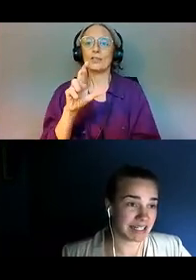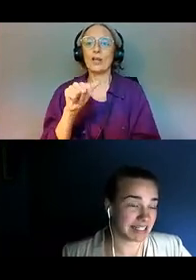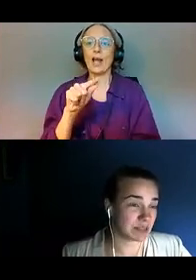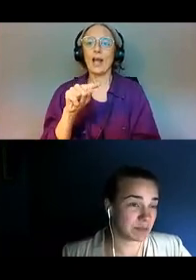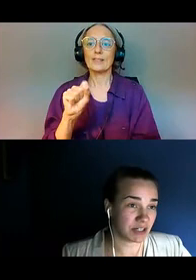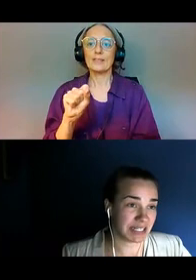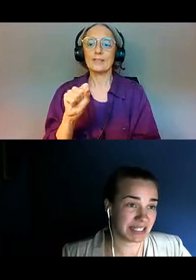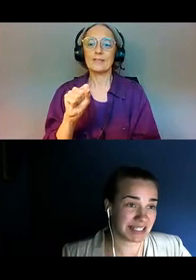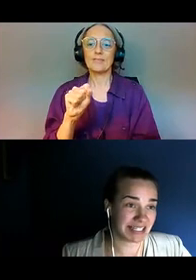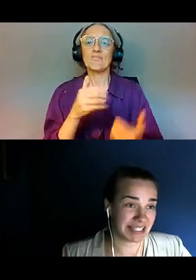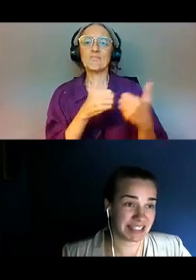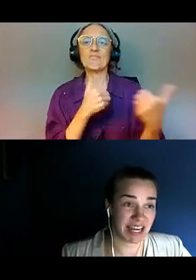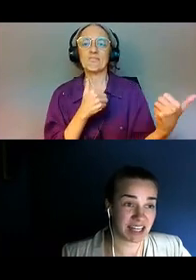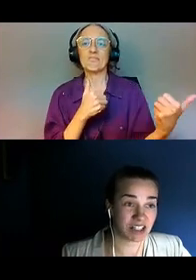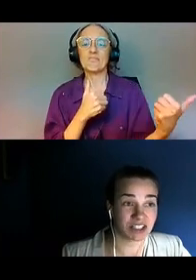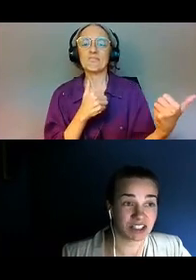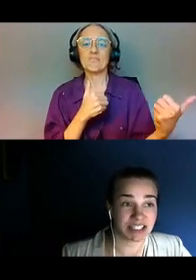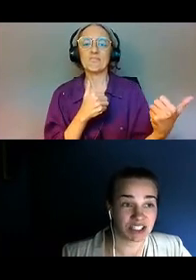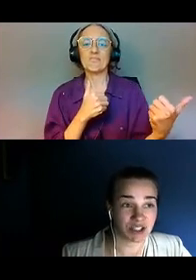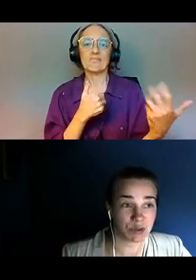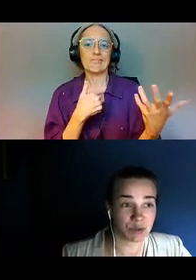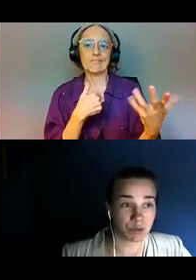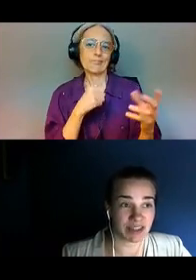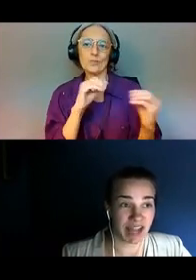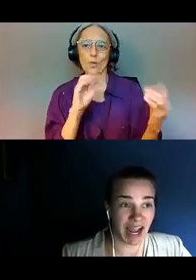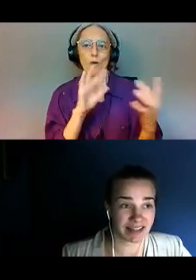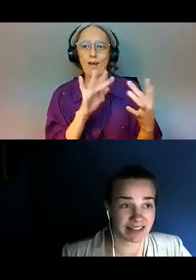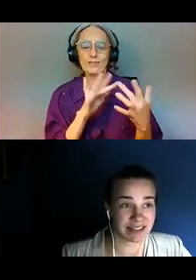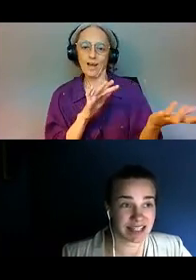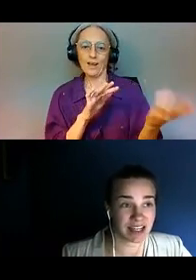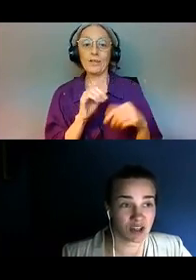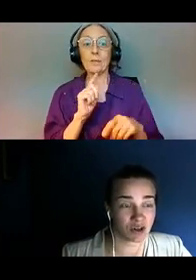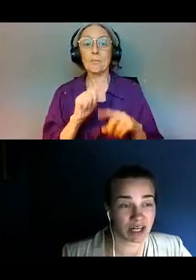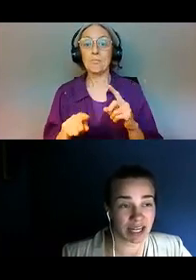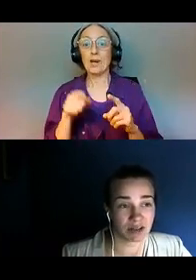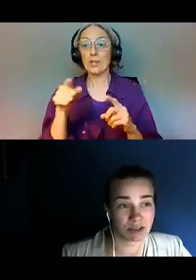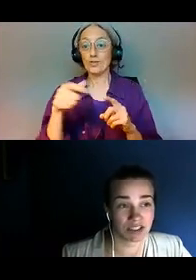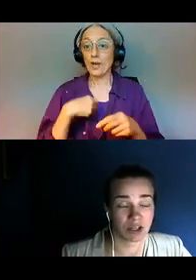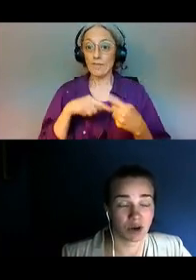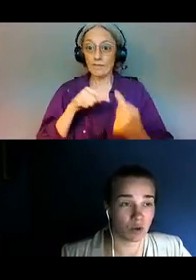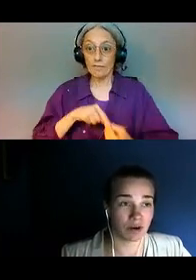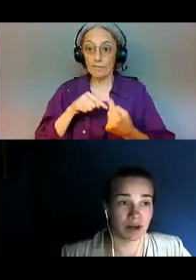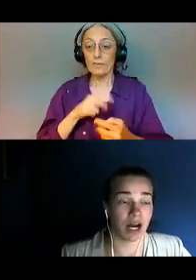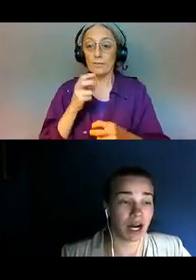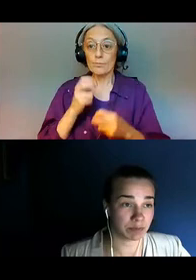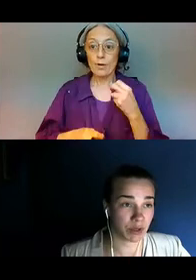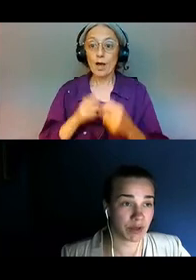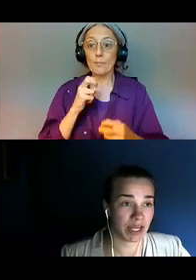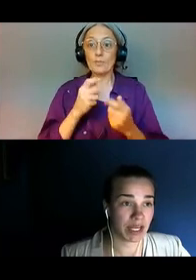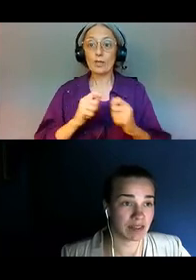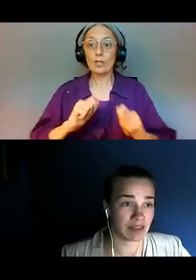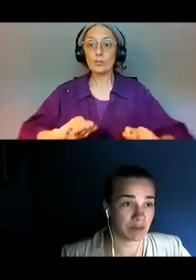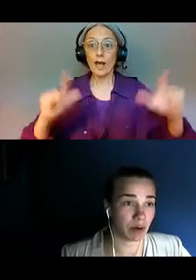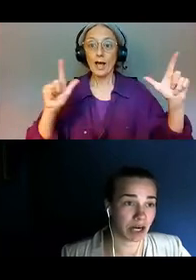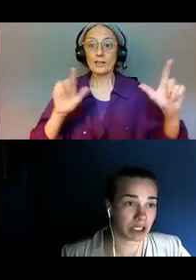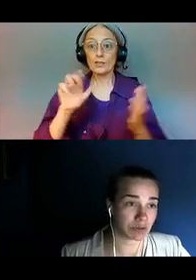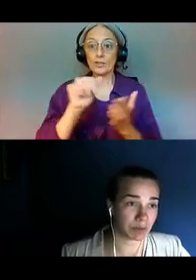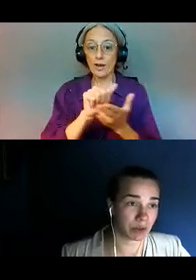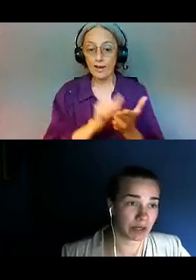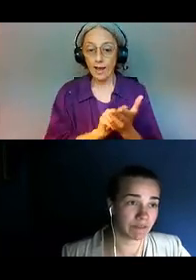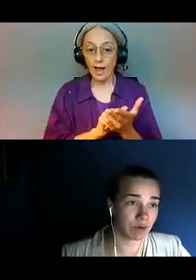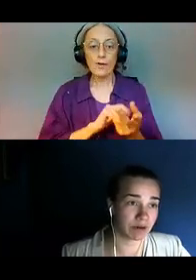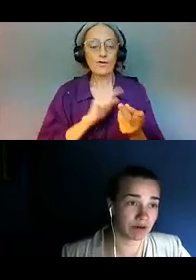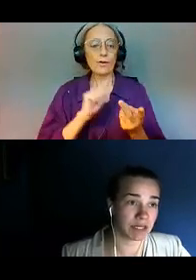are experiencing technical issues with accessing your account or uploading the